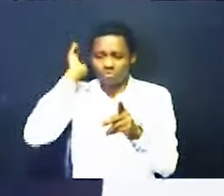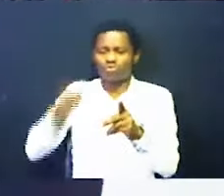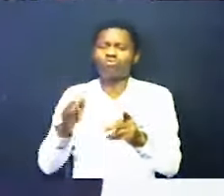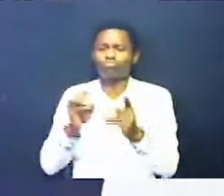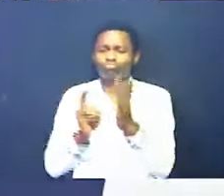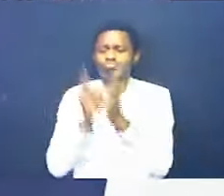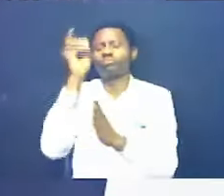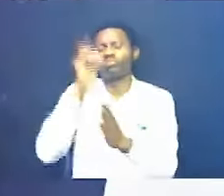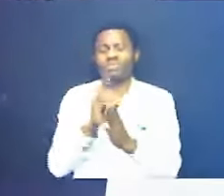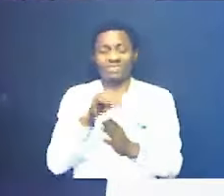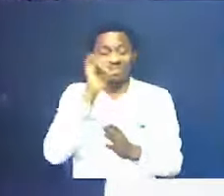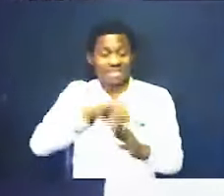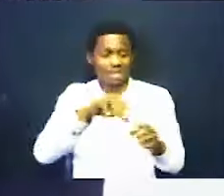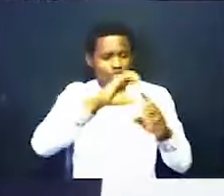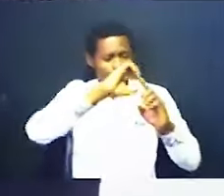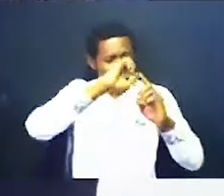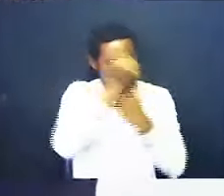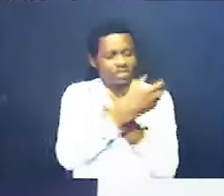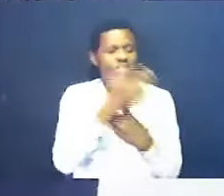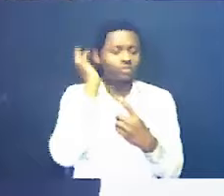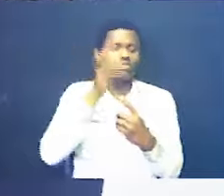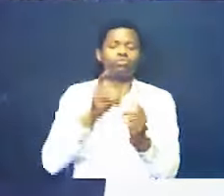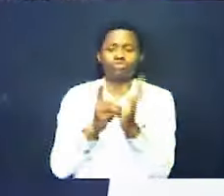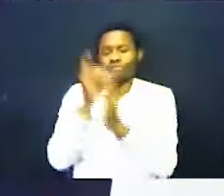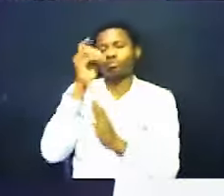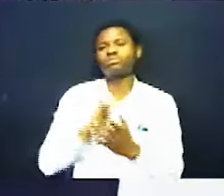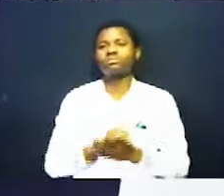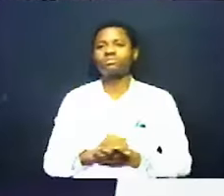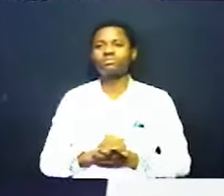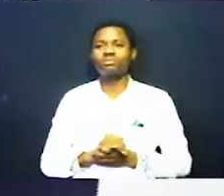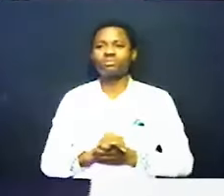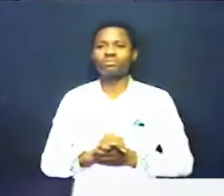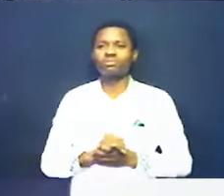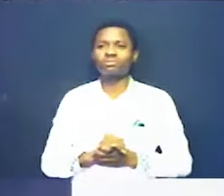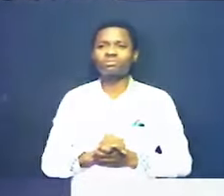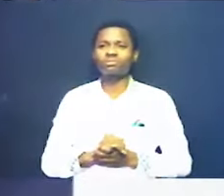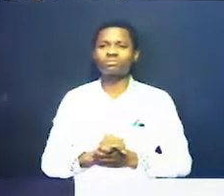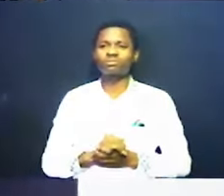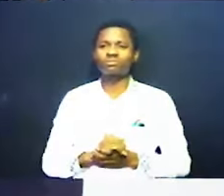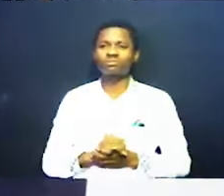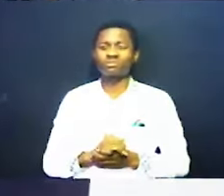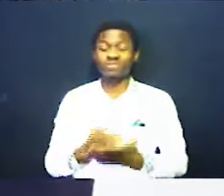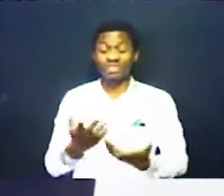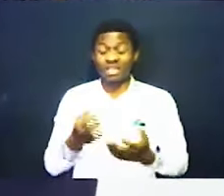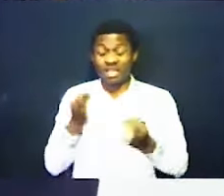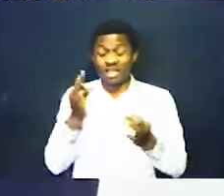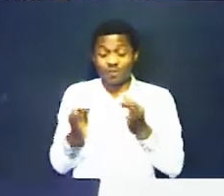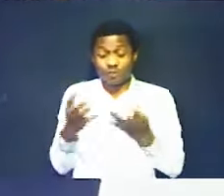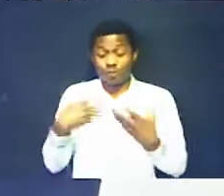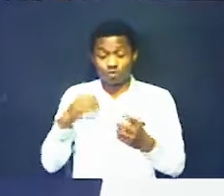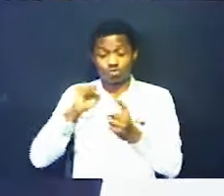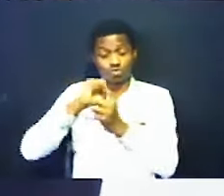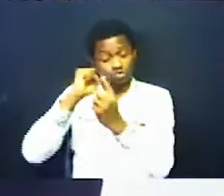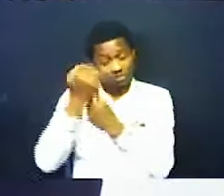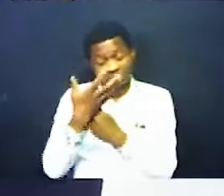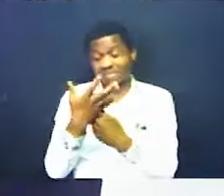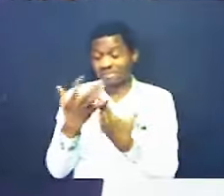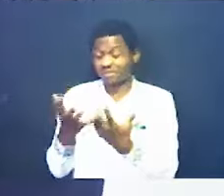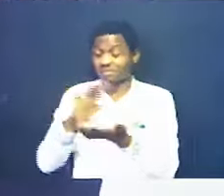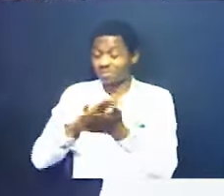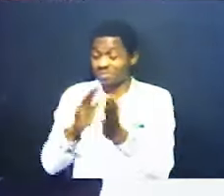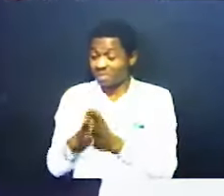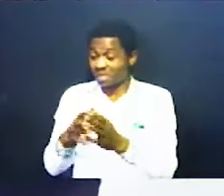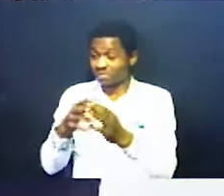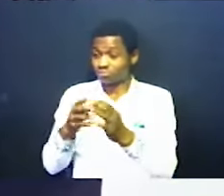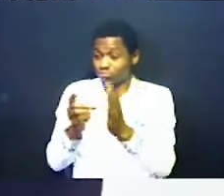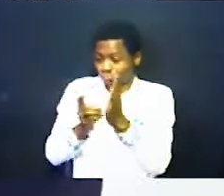a otumi ebo wo mbra ne kwan so a e de enkoso eba. Yeah, you need even to discipline yourself to study. Okay, so